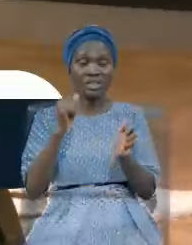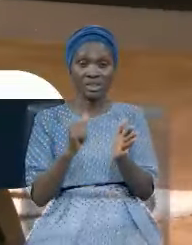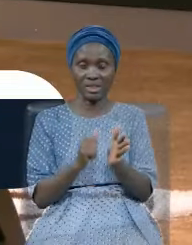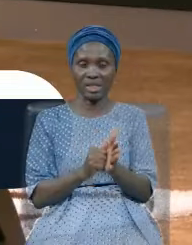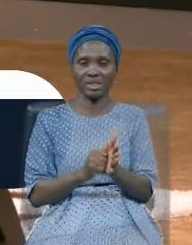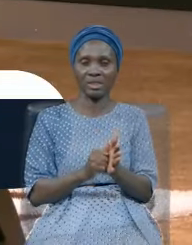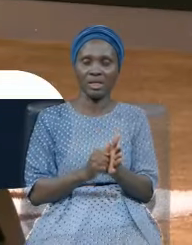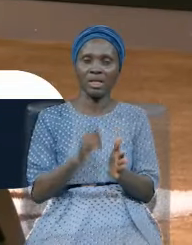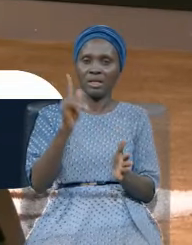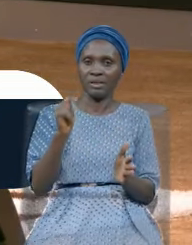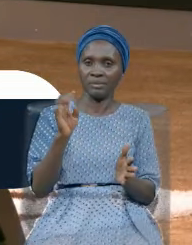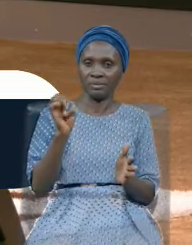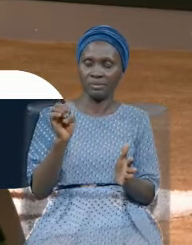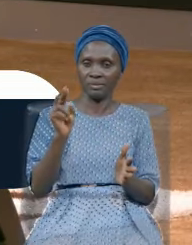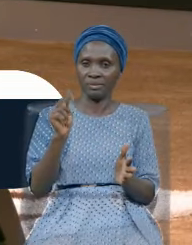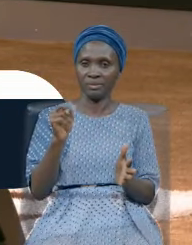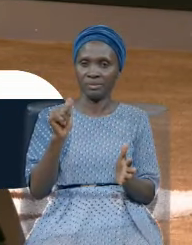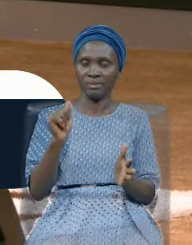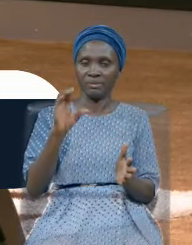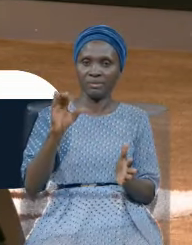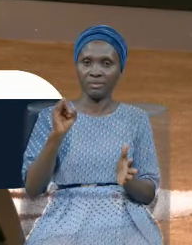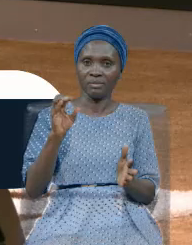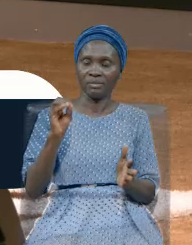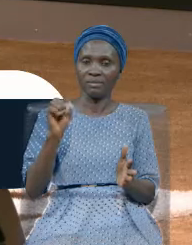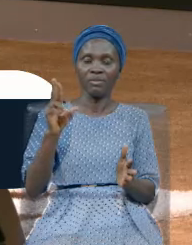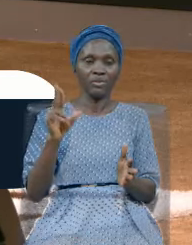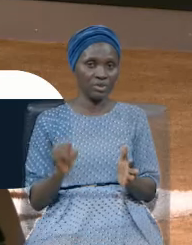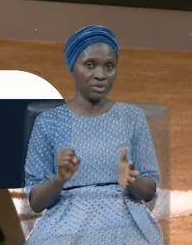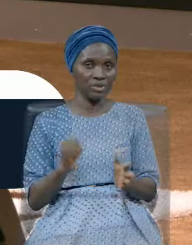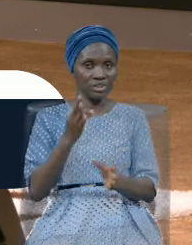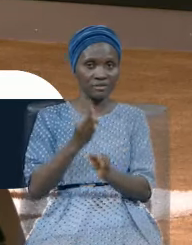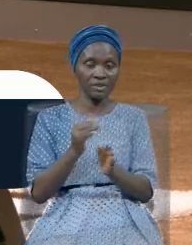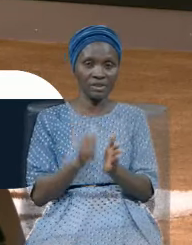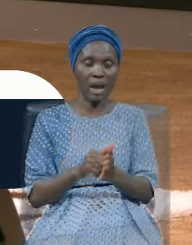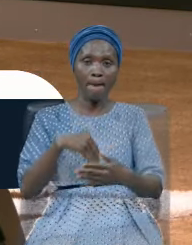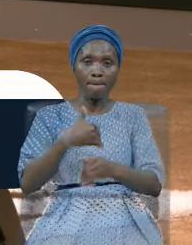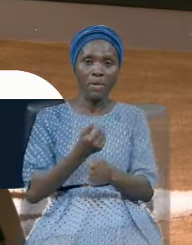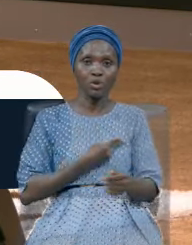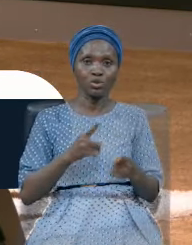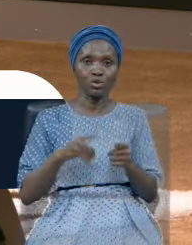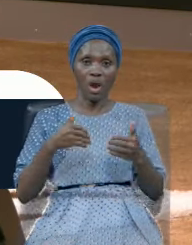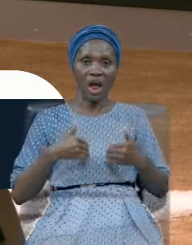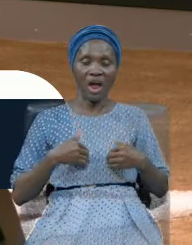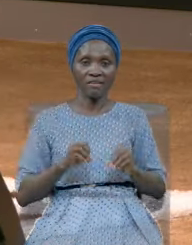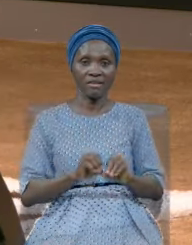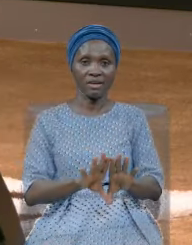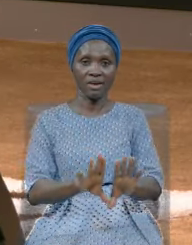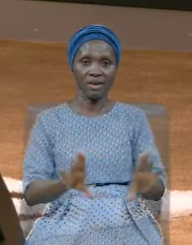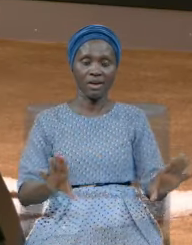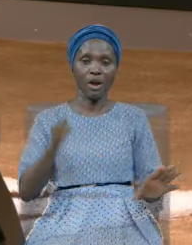to have that transparent godliness. In number three is